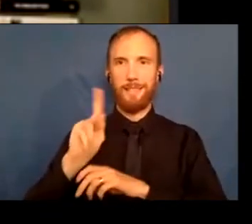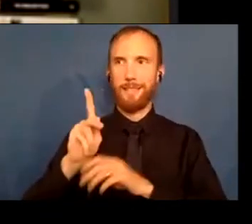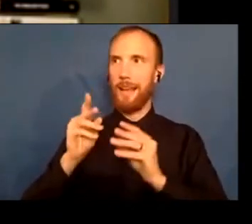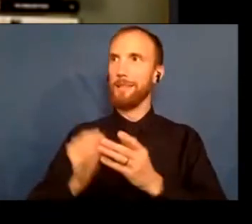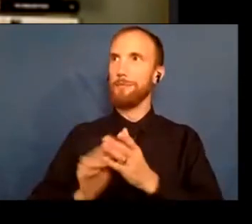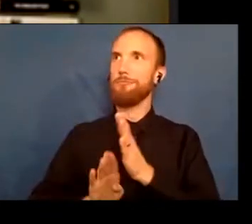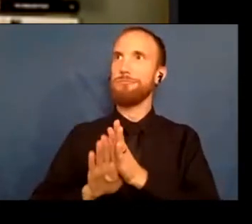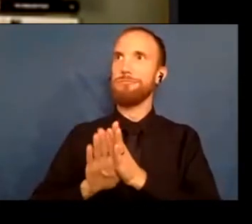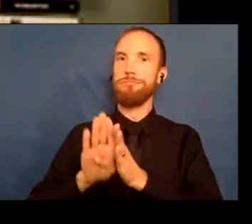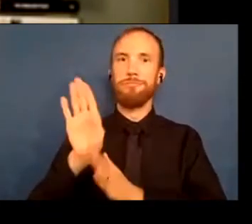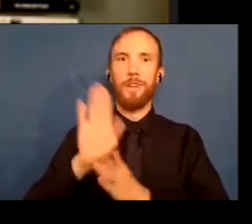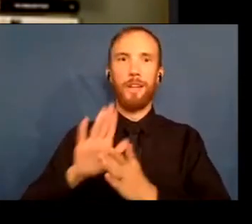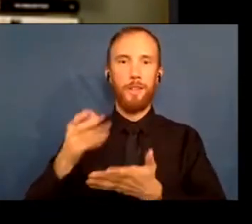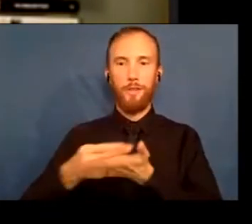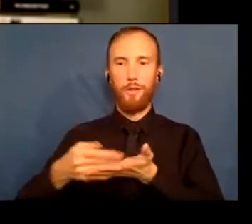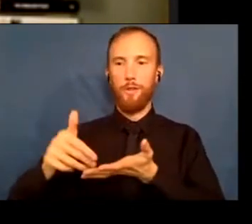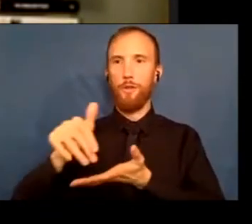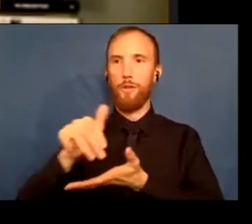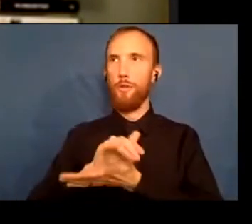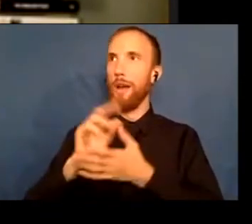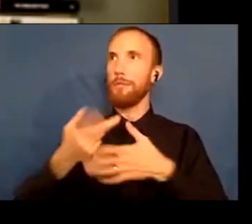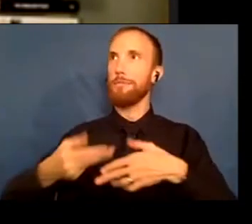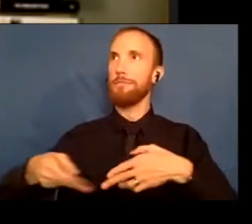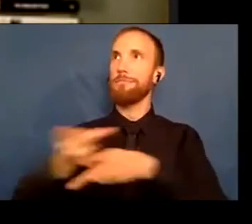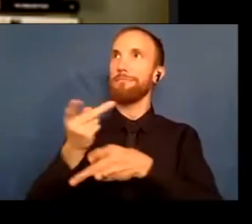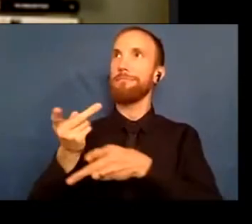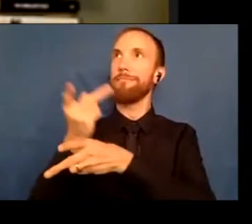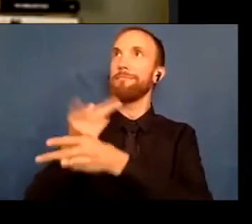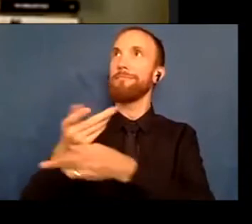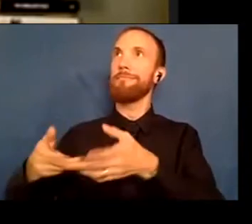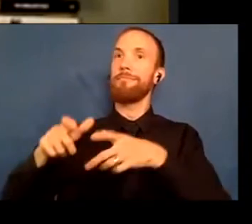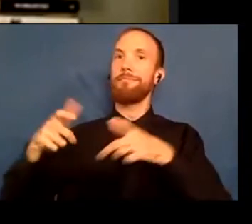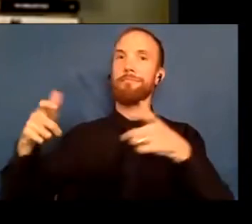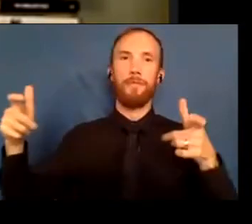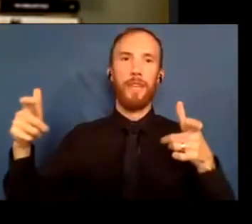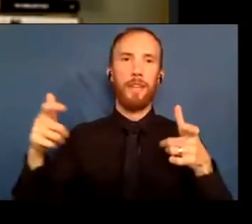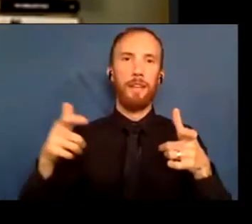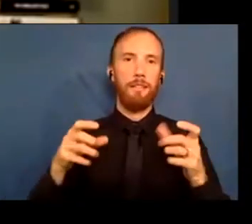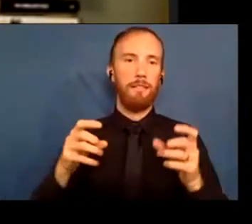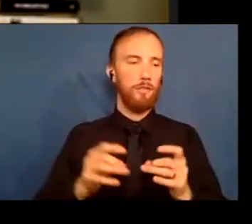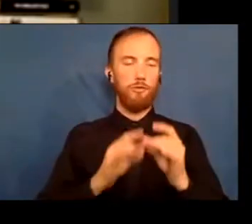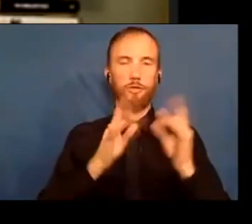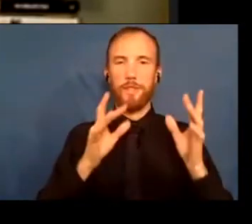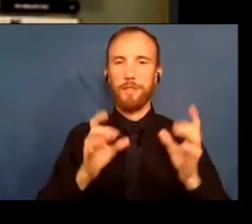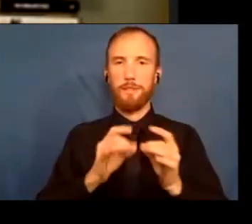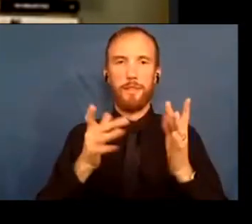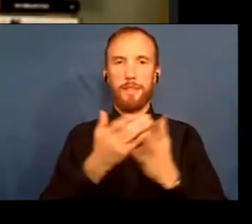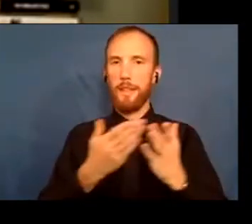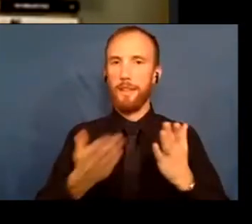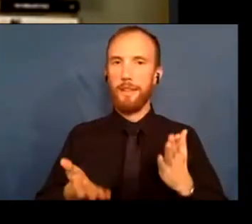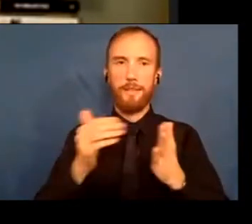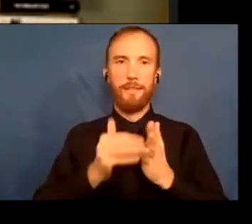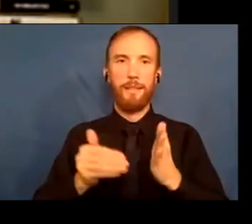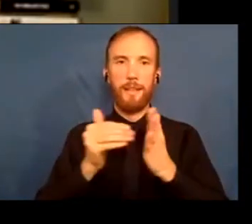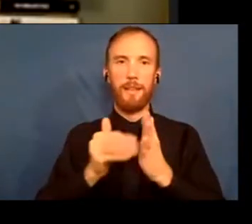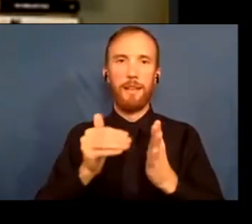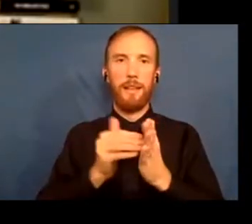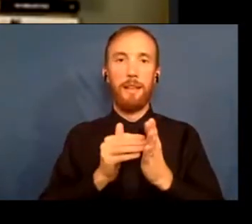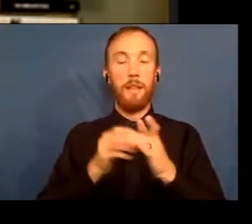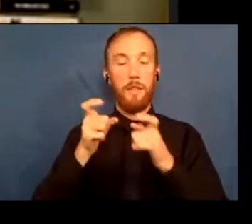Crises upon crises set the world on edge. The managers of the capitalist system have no answer to these